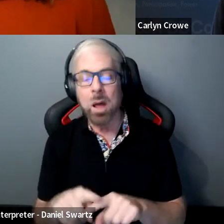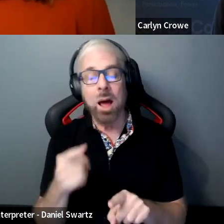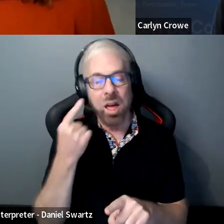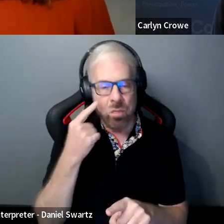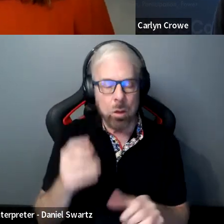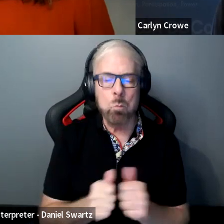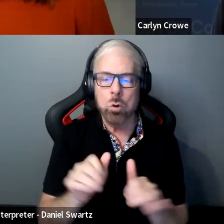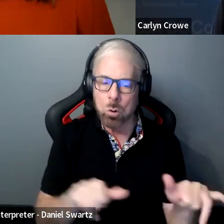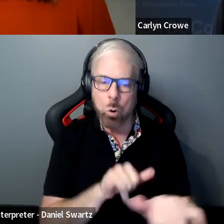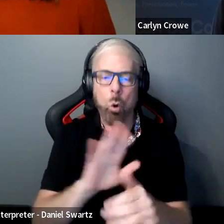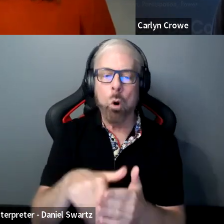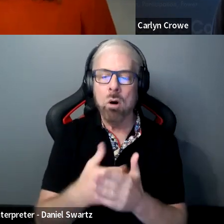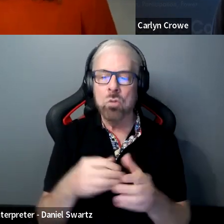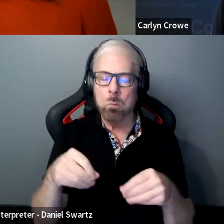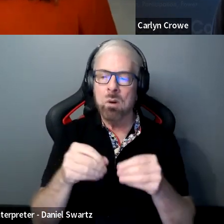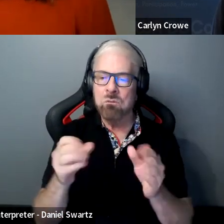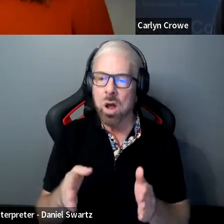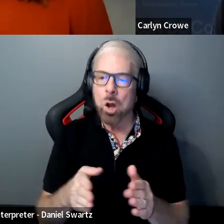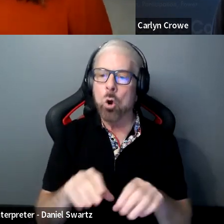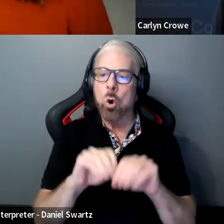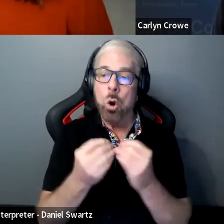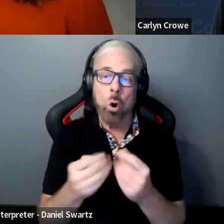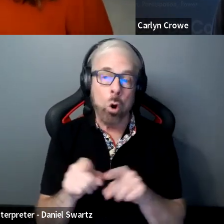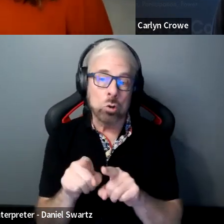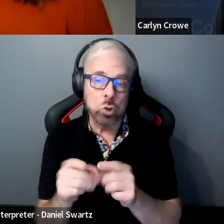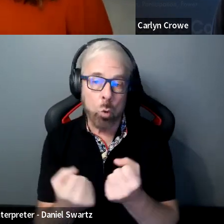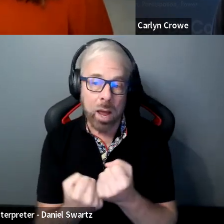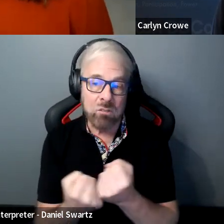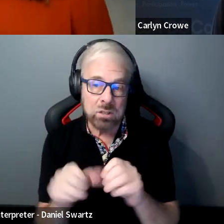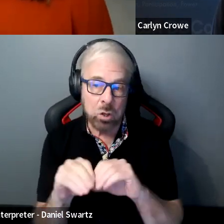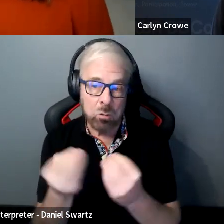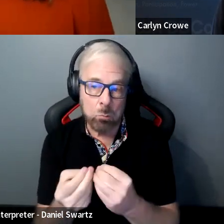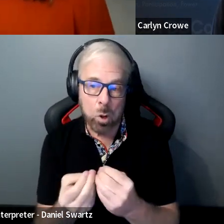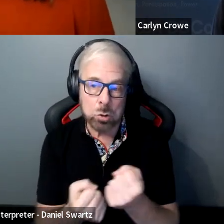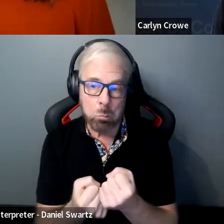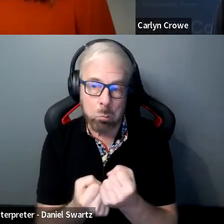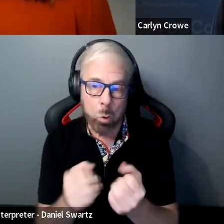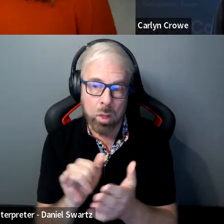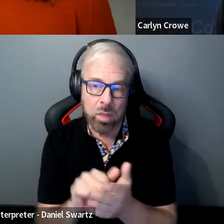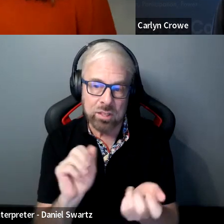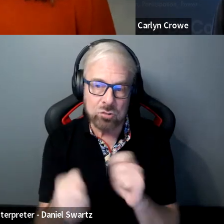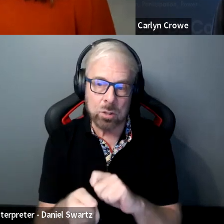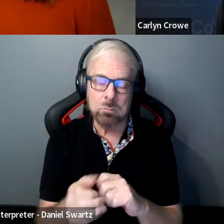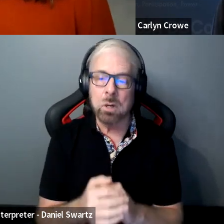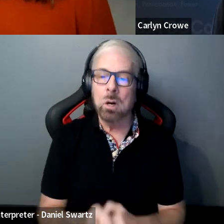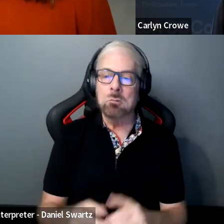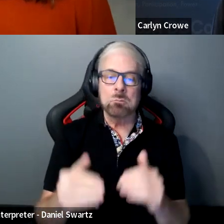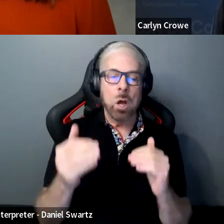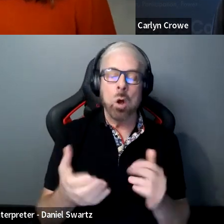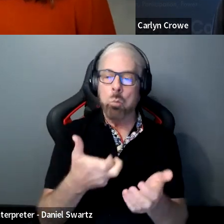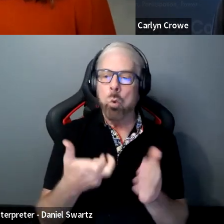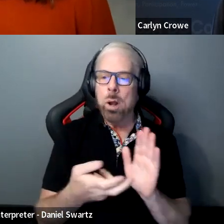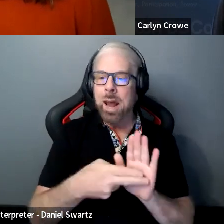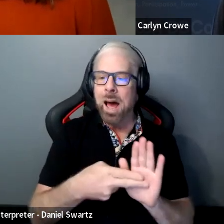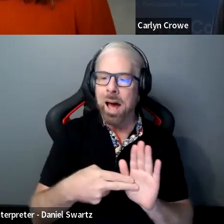uniformly all of the provider organizations and advocacy organizations support that change. I wanted to highlight a